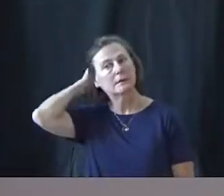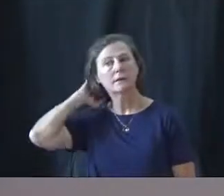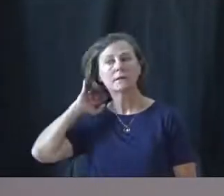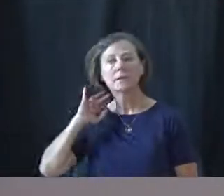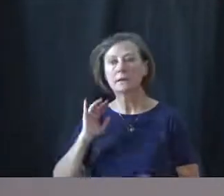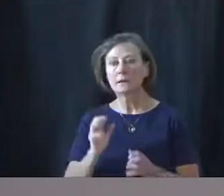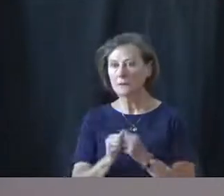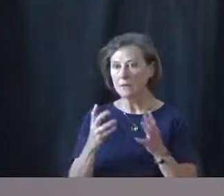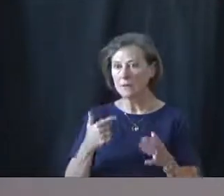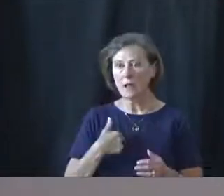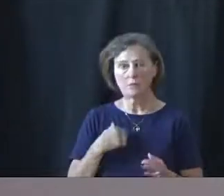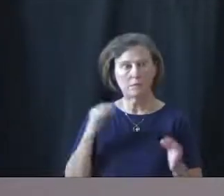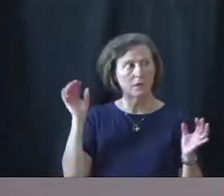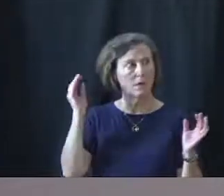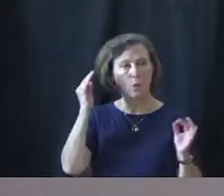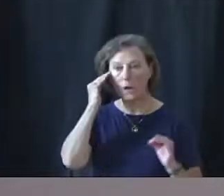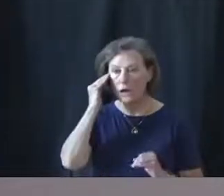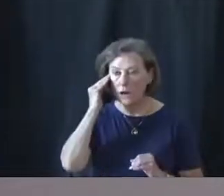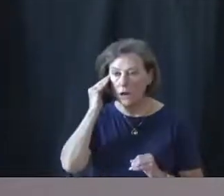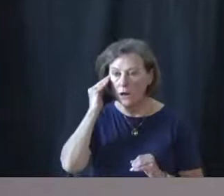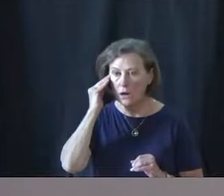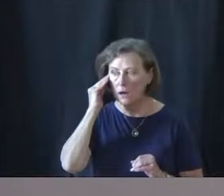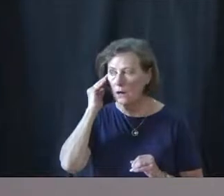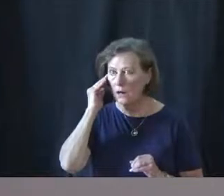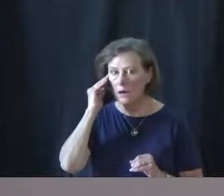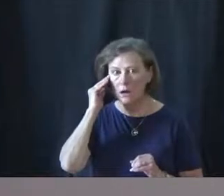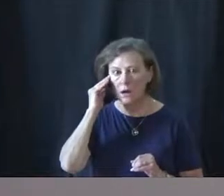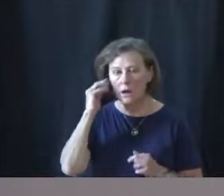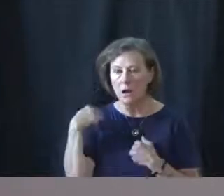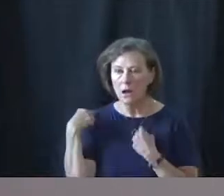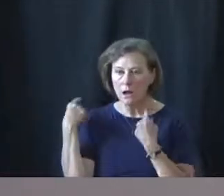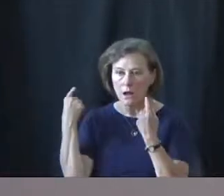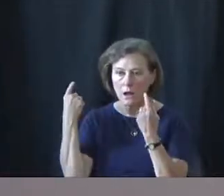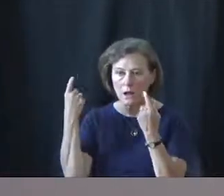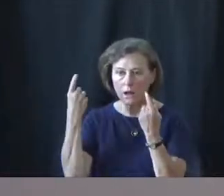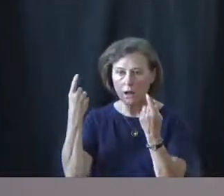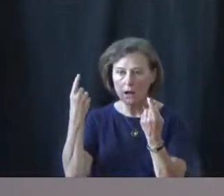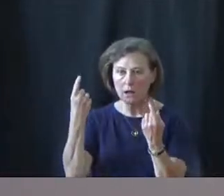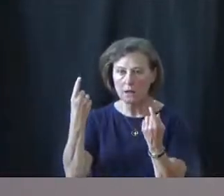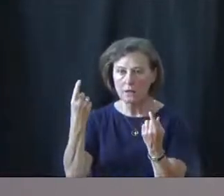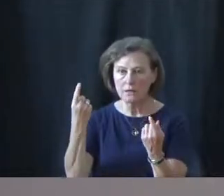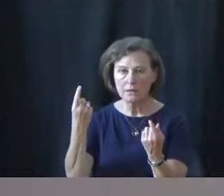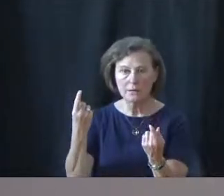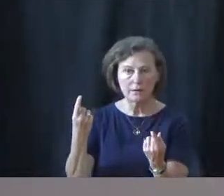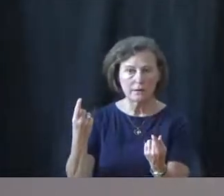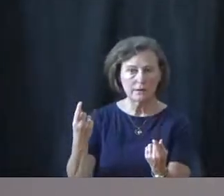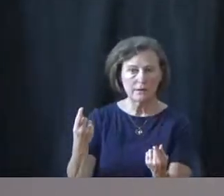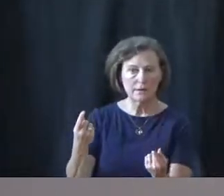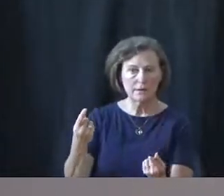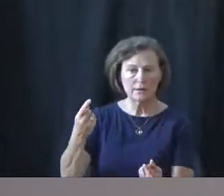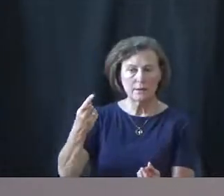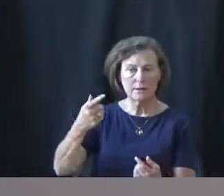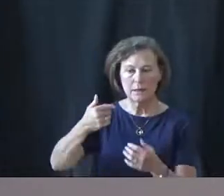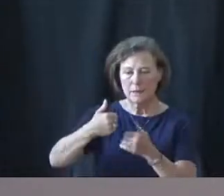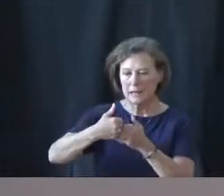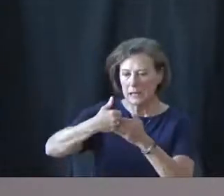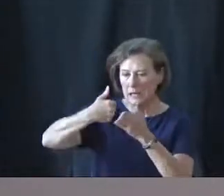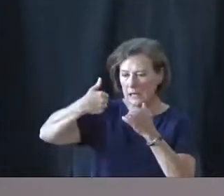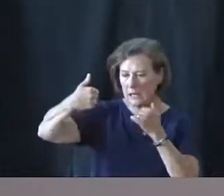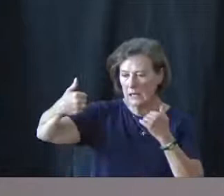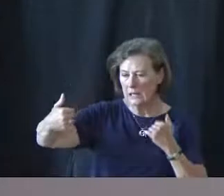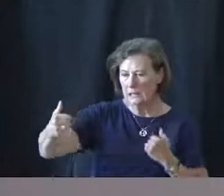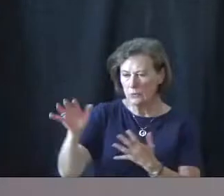Without me knowing it, all this time a veil had been drawn between me and